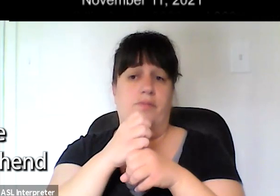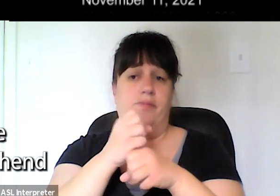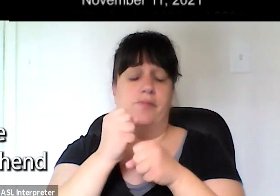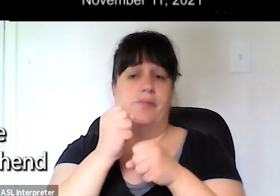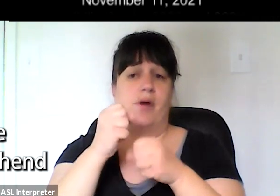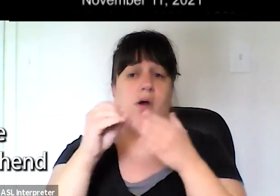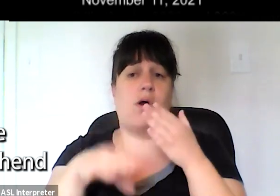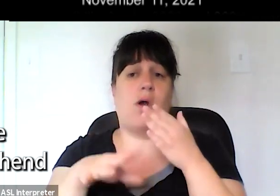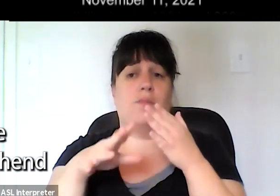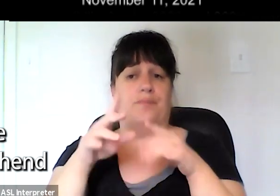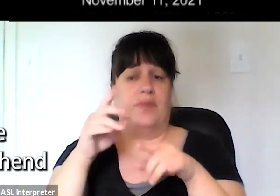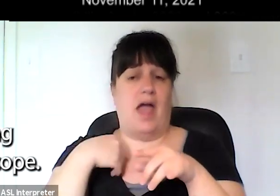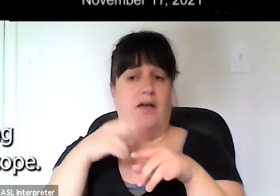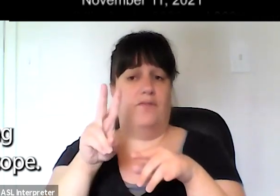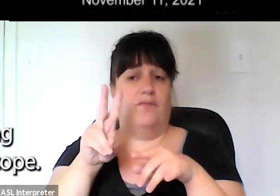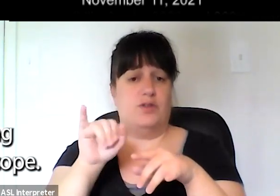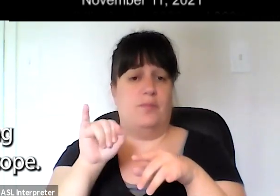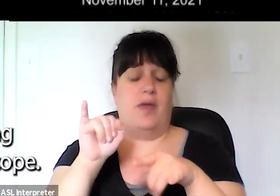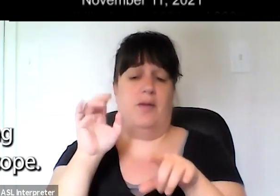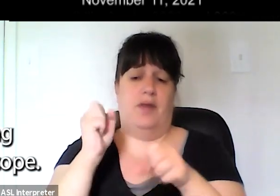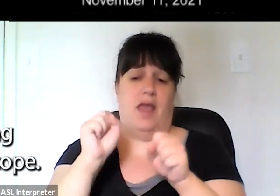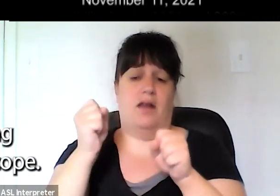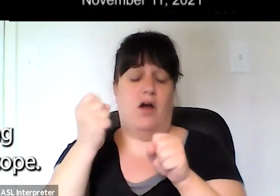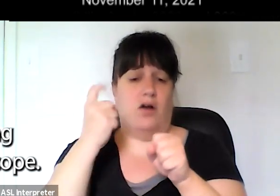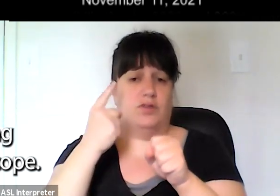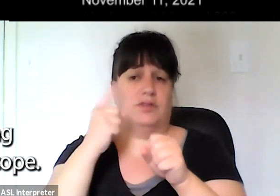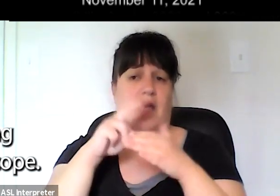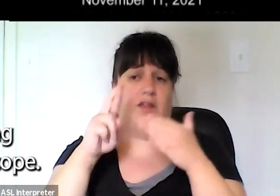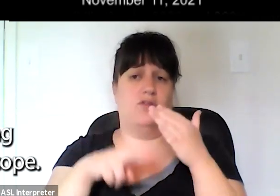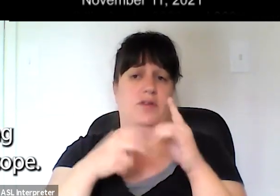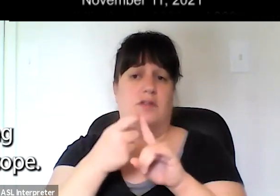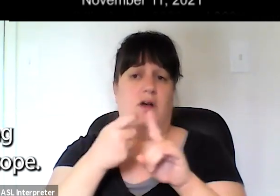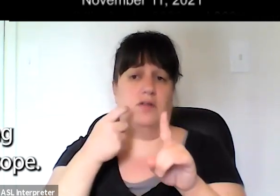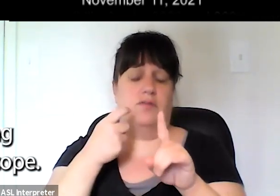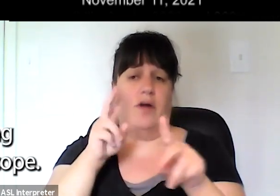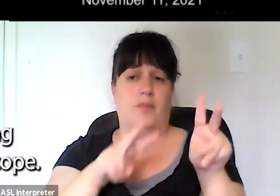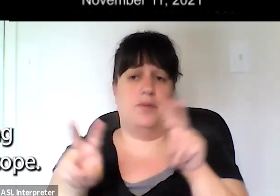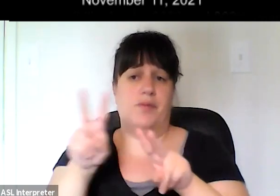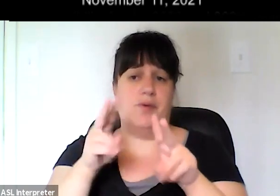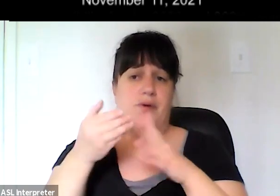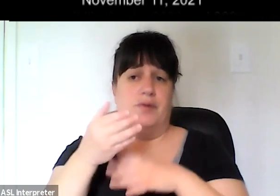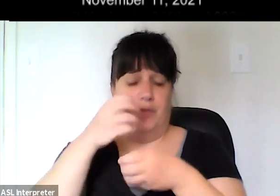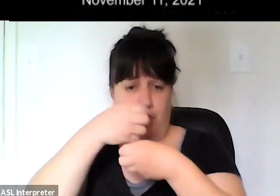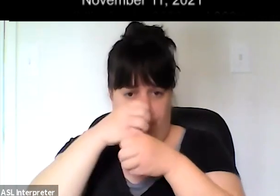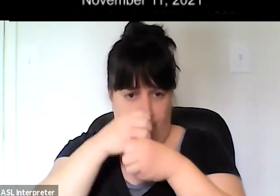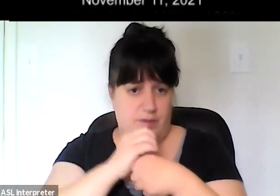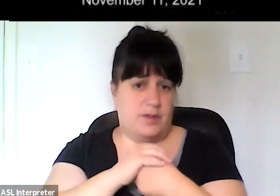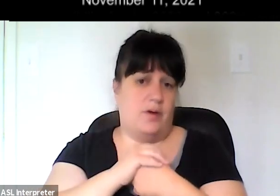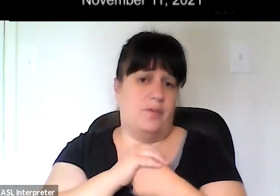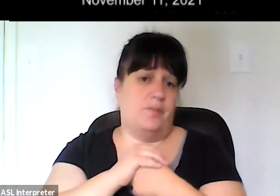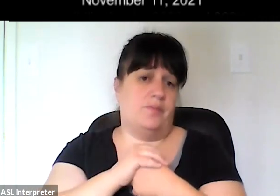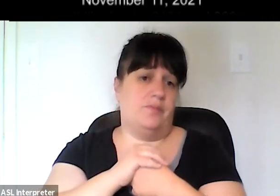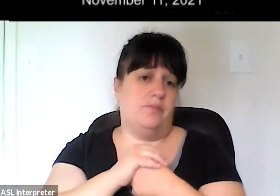impairment can still comprehend some of the results that are coming from observing through the microscope.